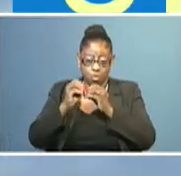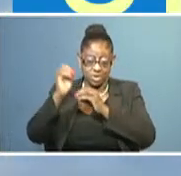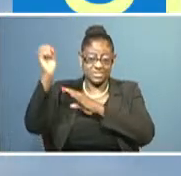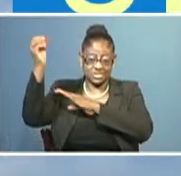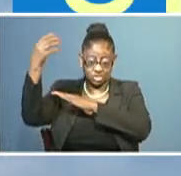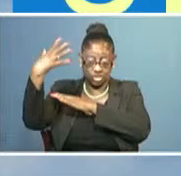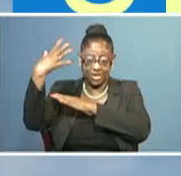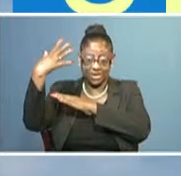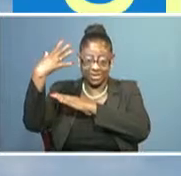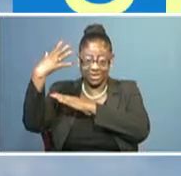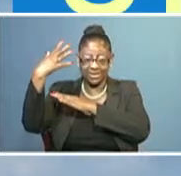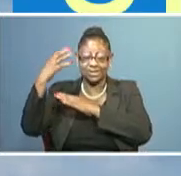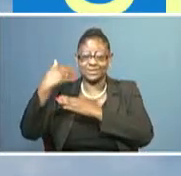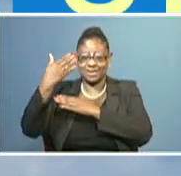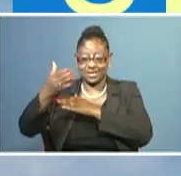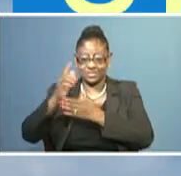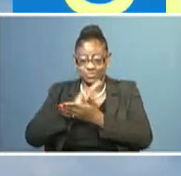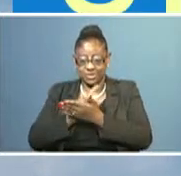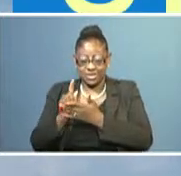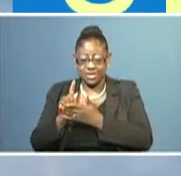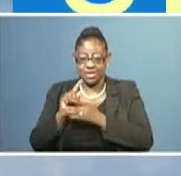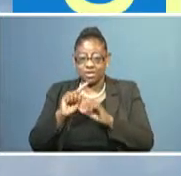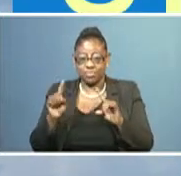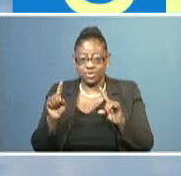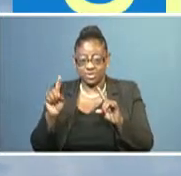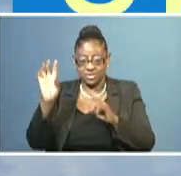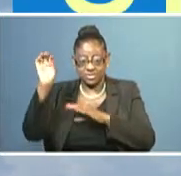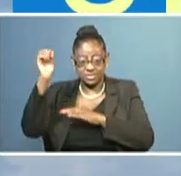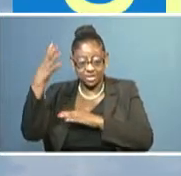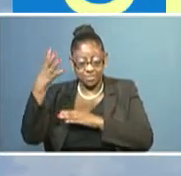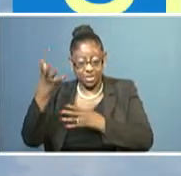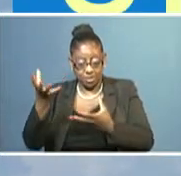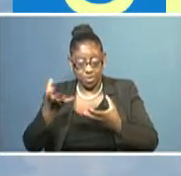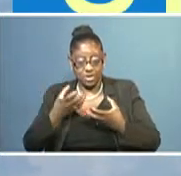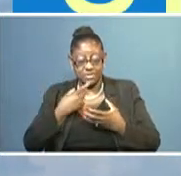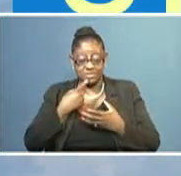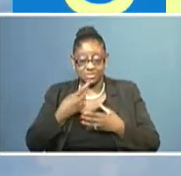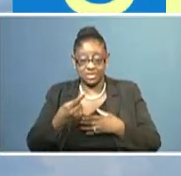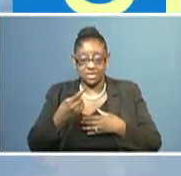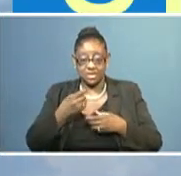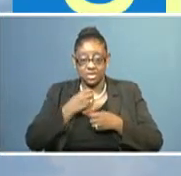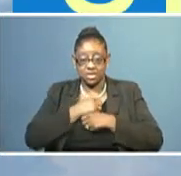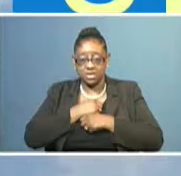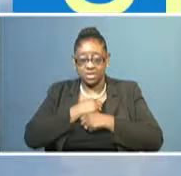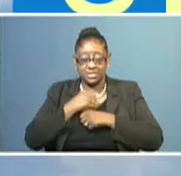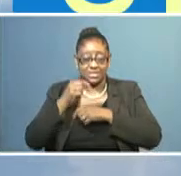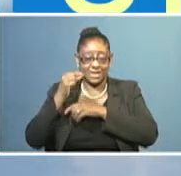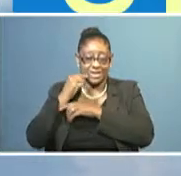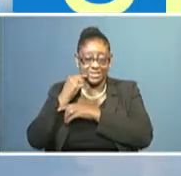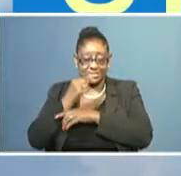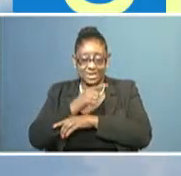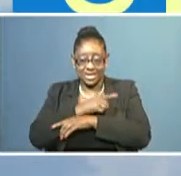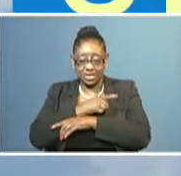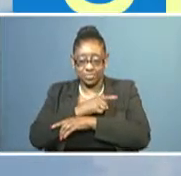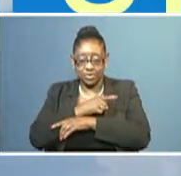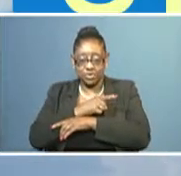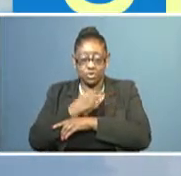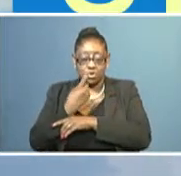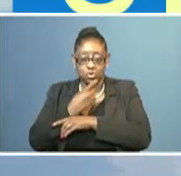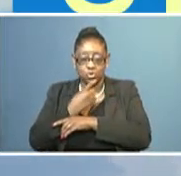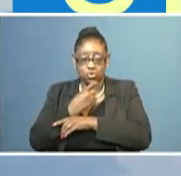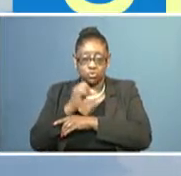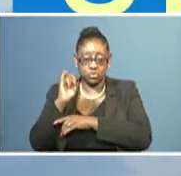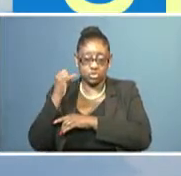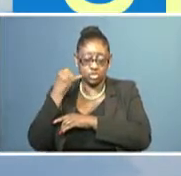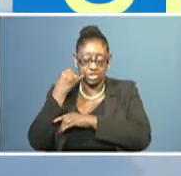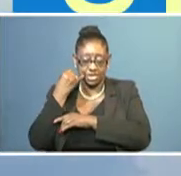we head into the latter part of next week. But just before I signed off, I'd just like to extend condolences to Gladys Lightburn, who laid to rest her husband, James